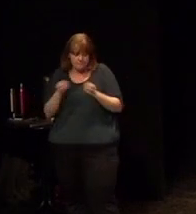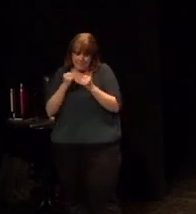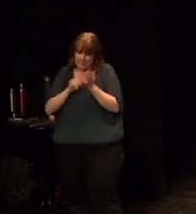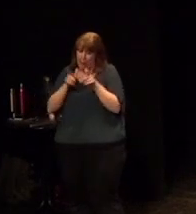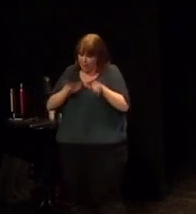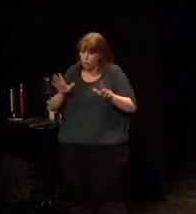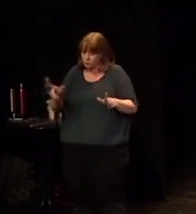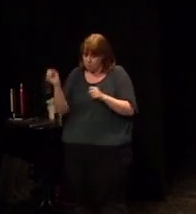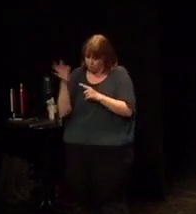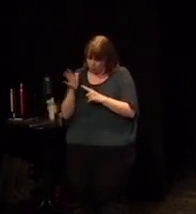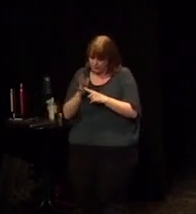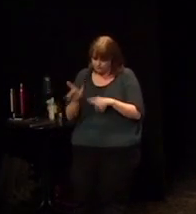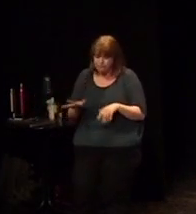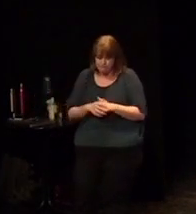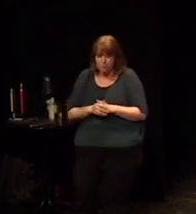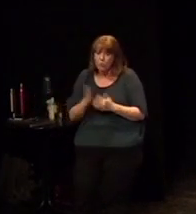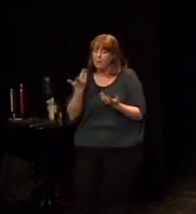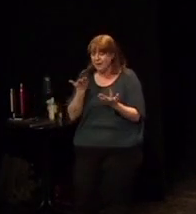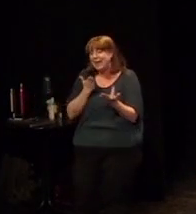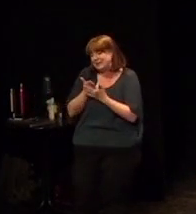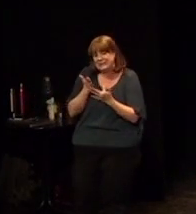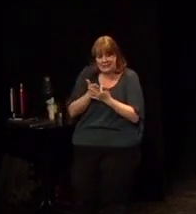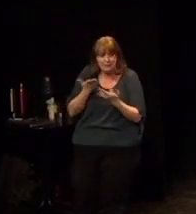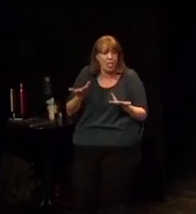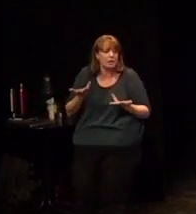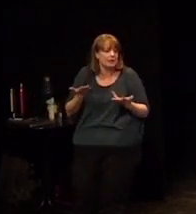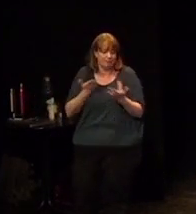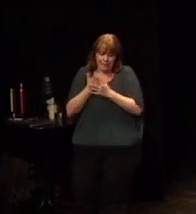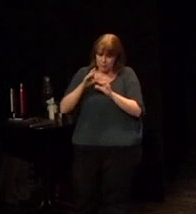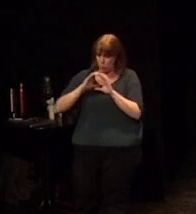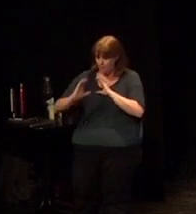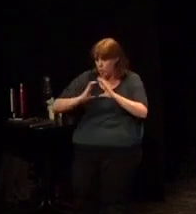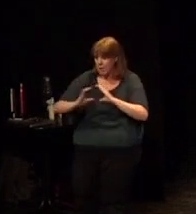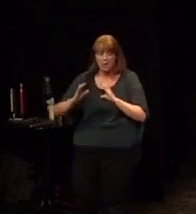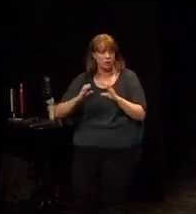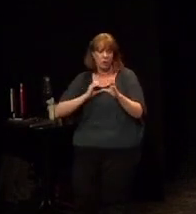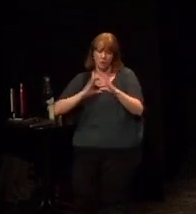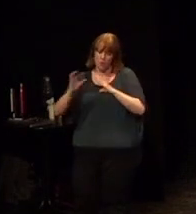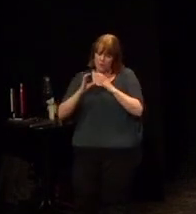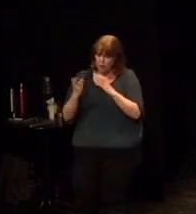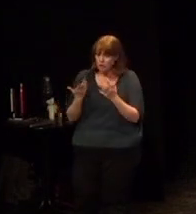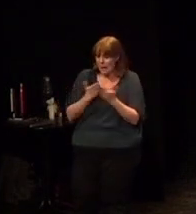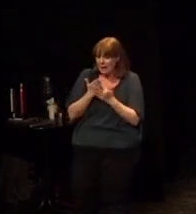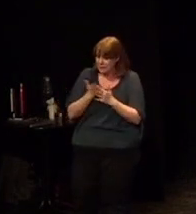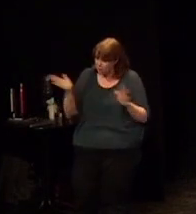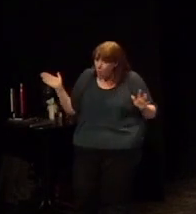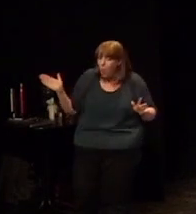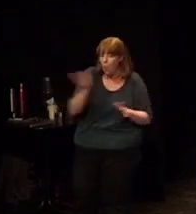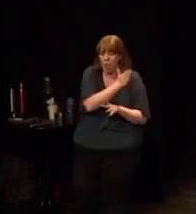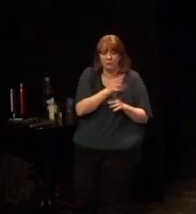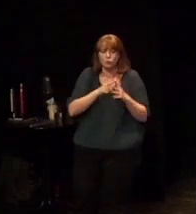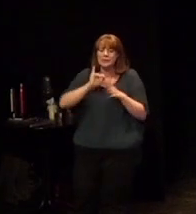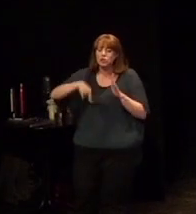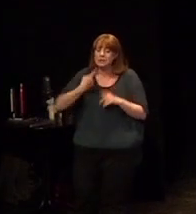That's important for accessibility, access to communication. Communication is access to everything.